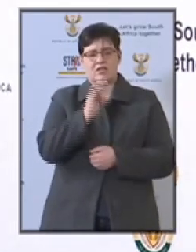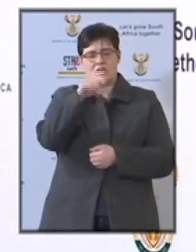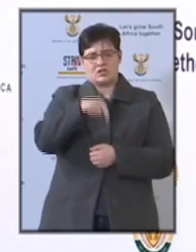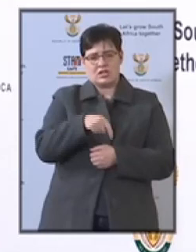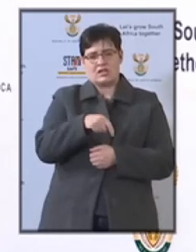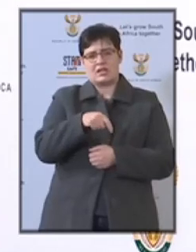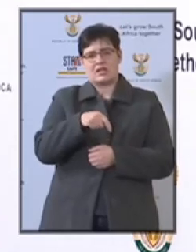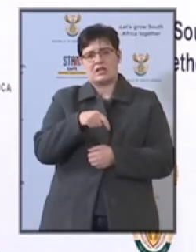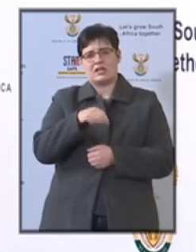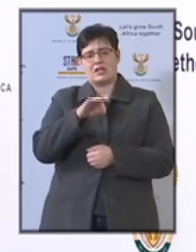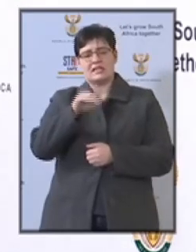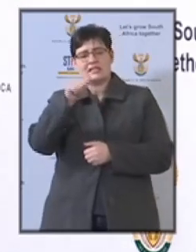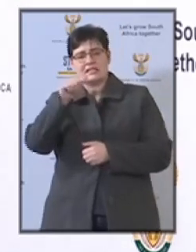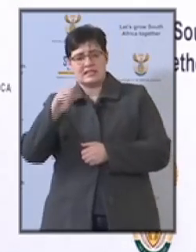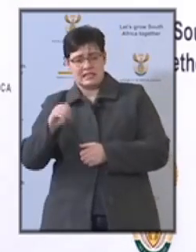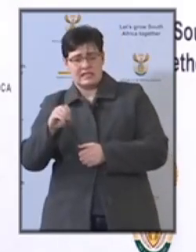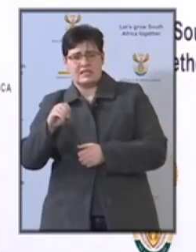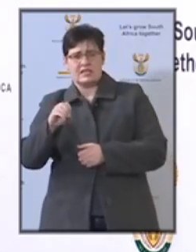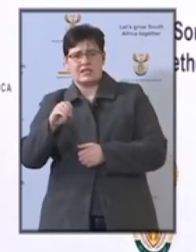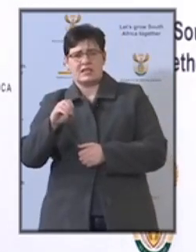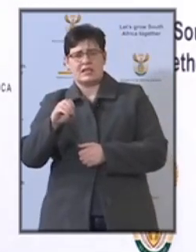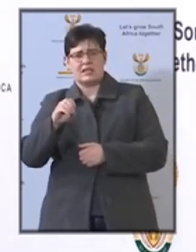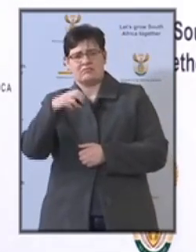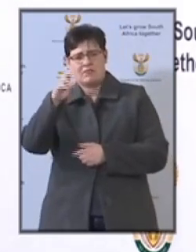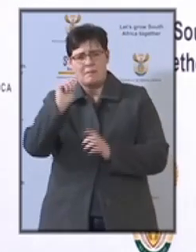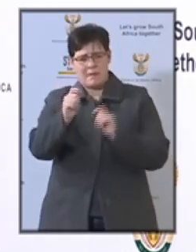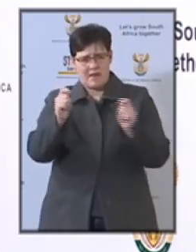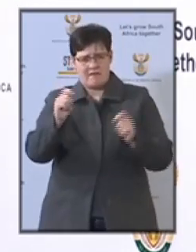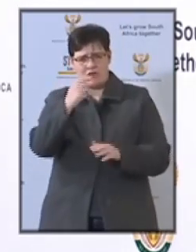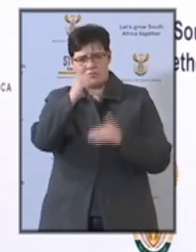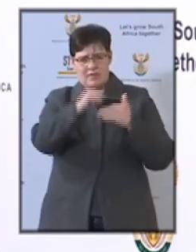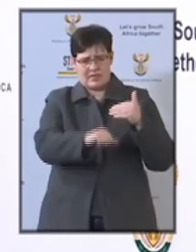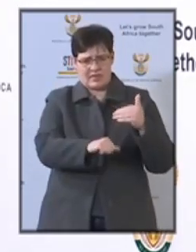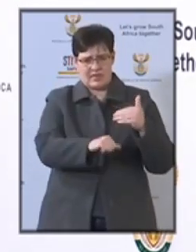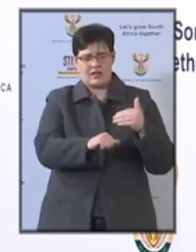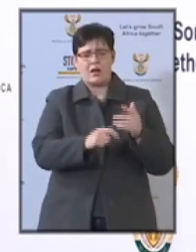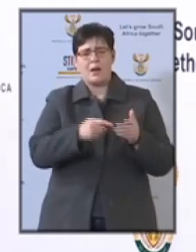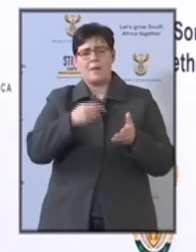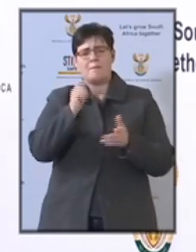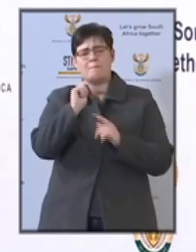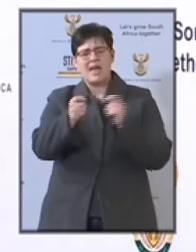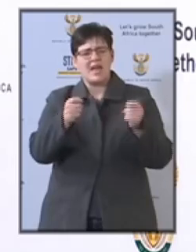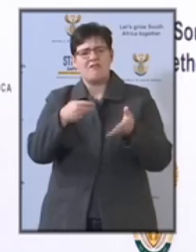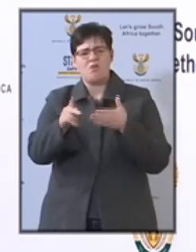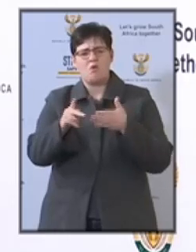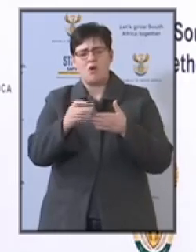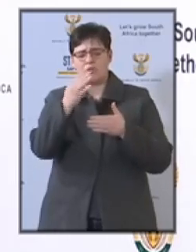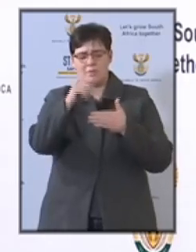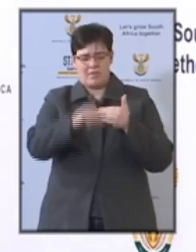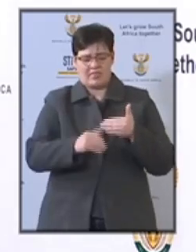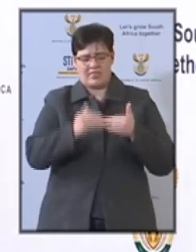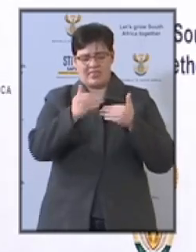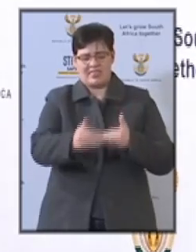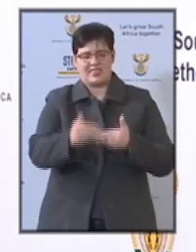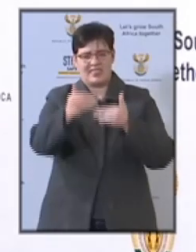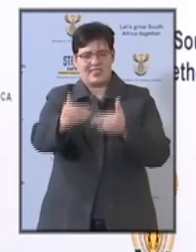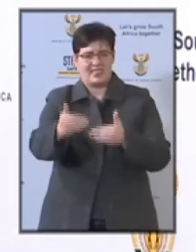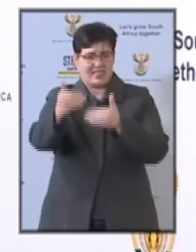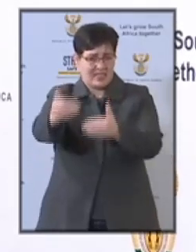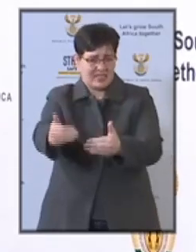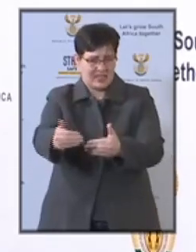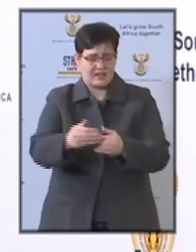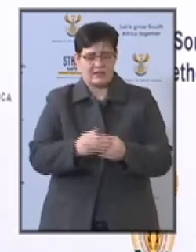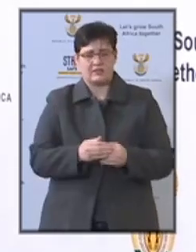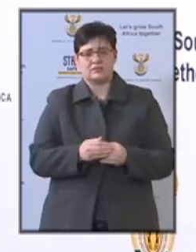3,116 tourist guides were paid for the first month. They will be paid for the next 3 months. There is